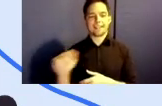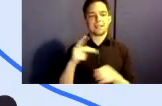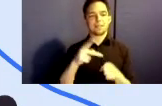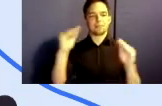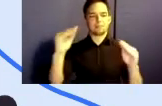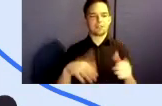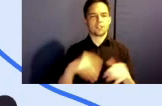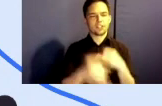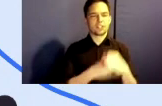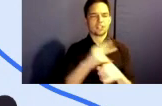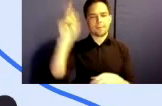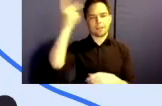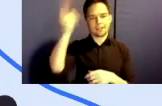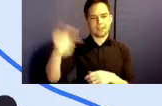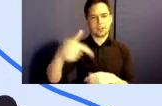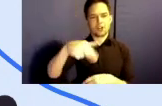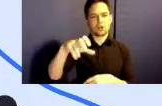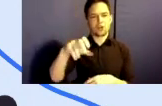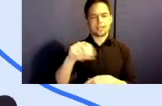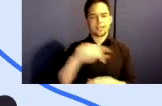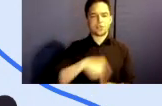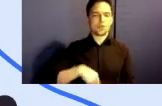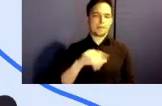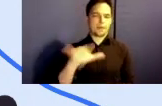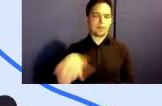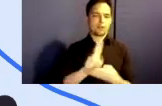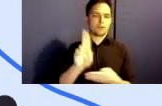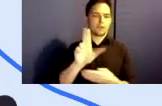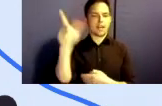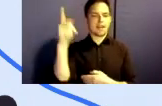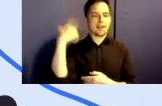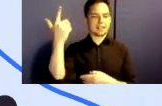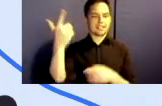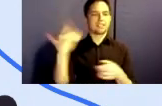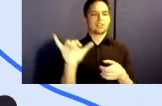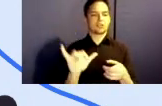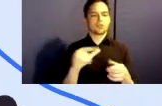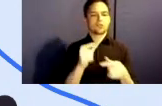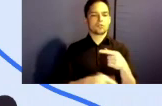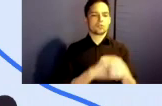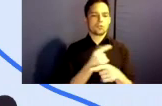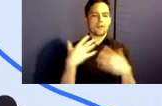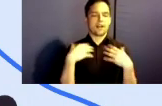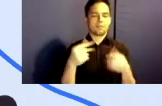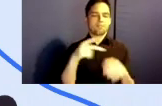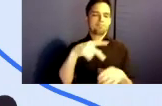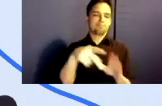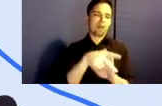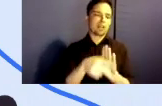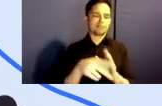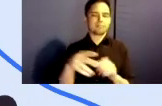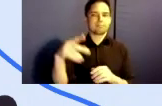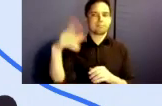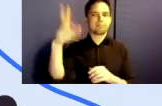international politics at Queen Mary University of London and a global health politics expert. And she's really going to